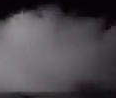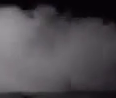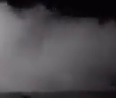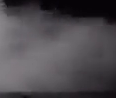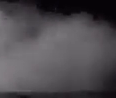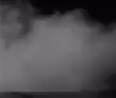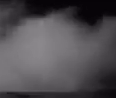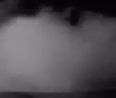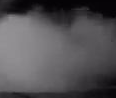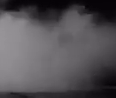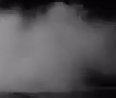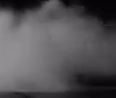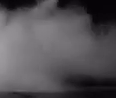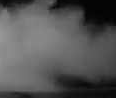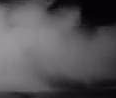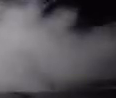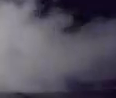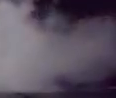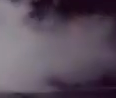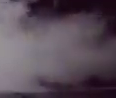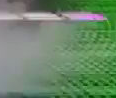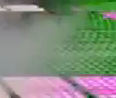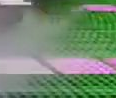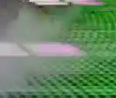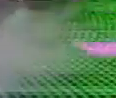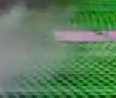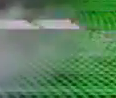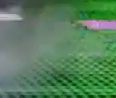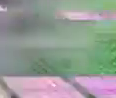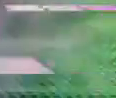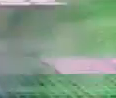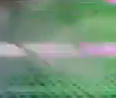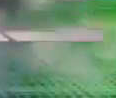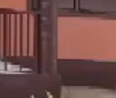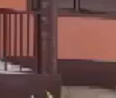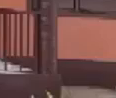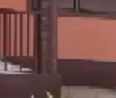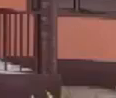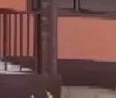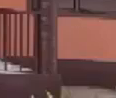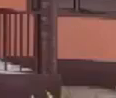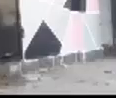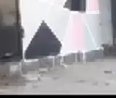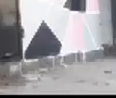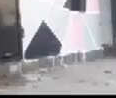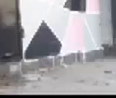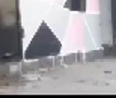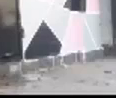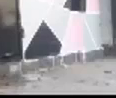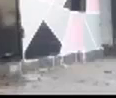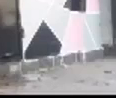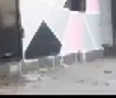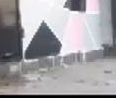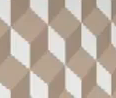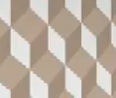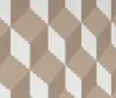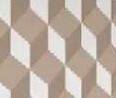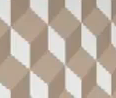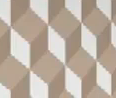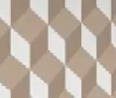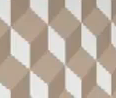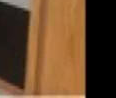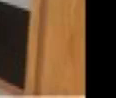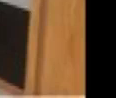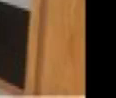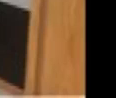Design dama bëgg ngeen jox ma noppa bu baax bi yeen ñi nga xamne ni di ngeen am seen kër yi es yeen ñi nga xamne ni di ngeen am ay boutique wala ay